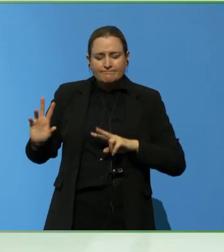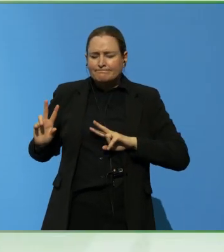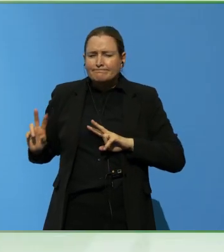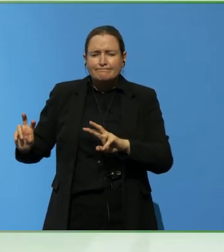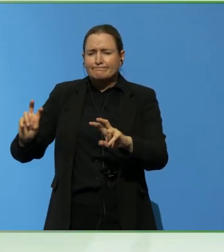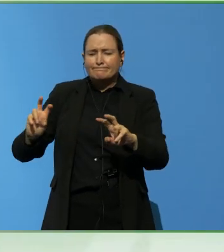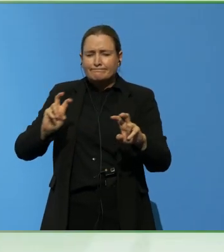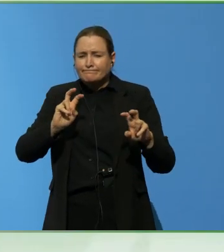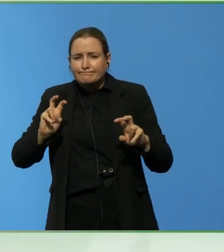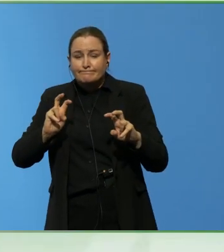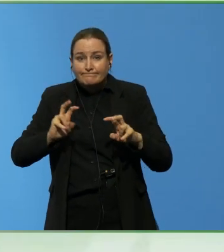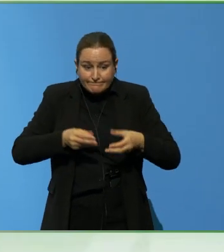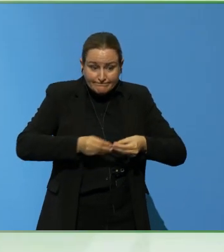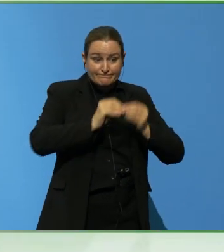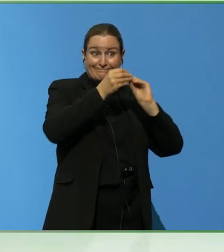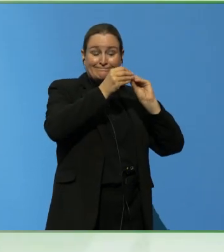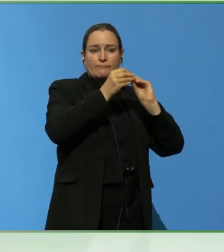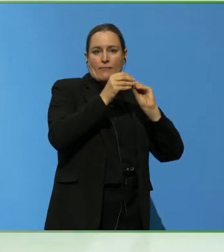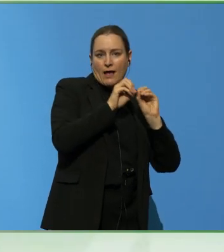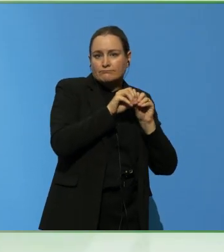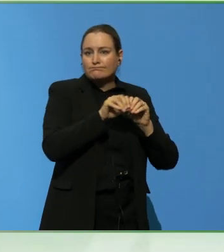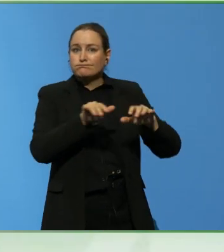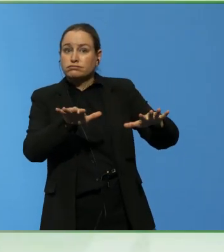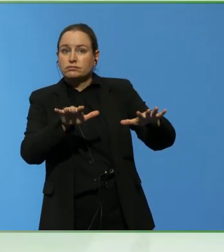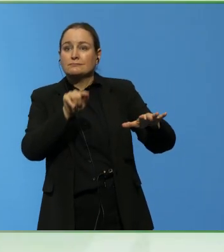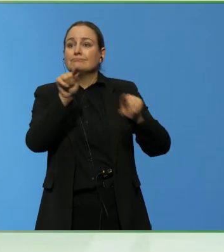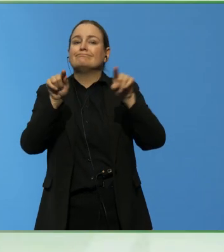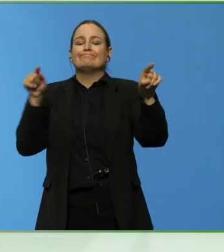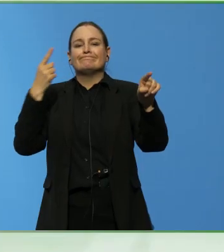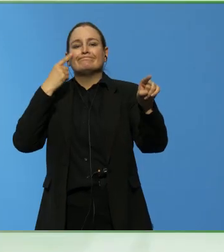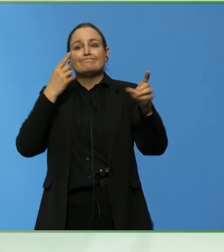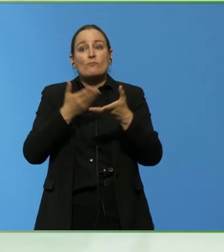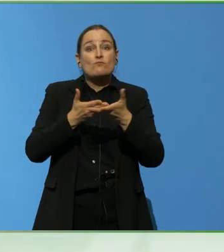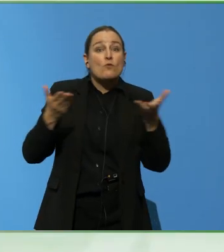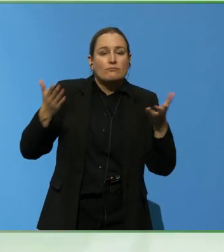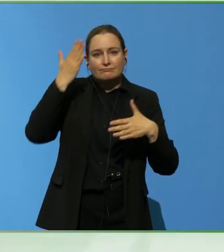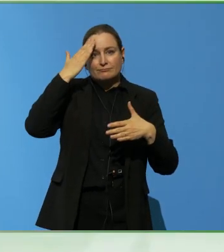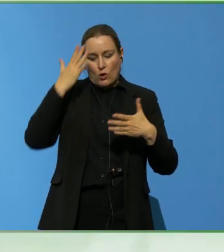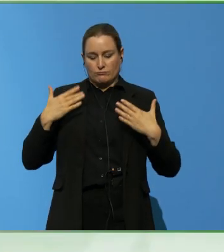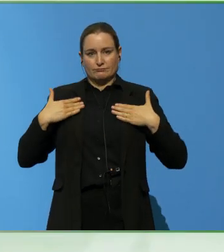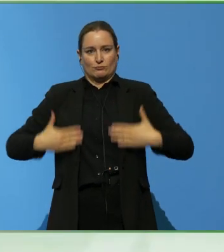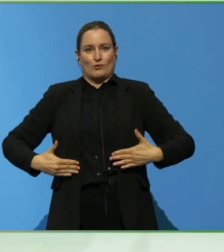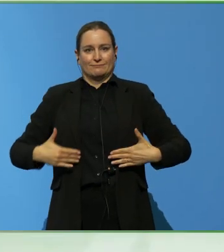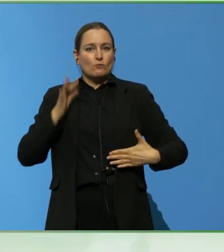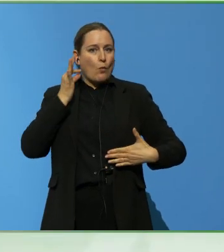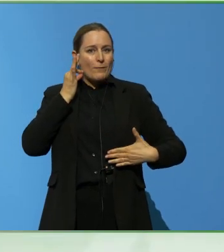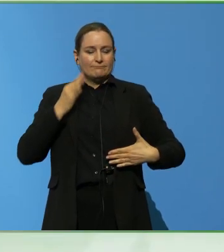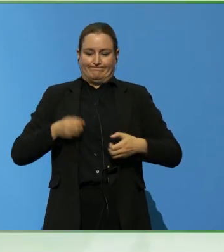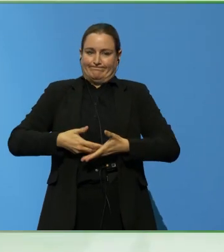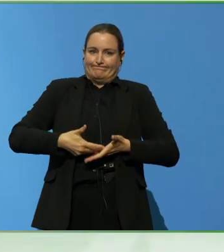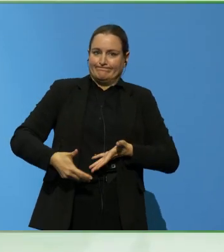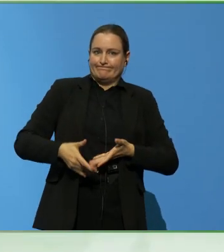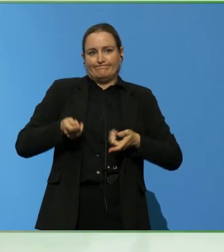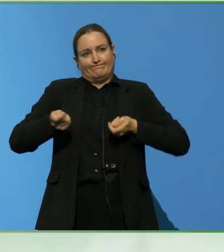designing, implementing, and evaluating inclusive menstrual health and WASH, W-A-S-H, programs